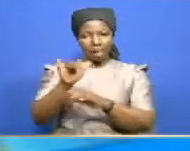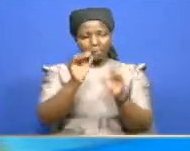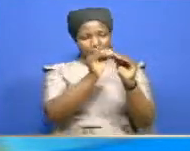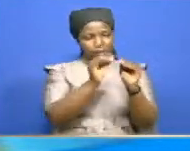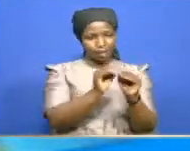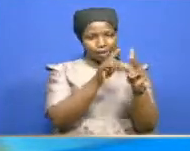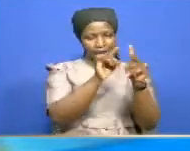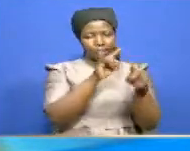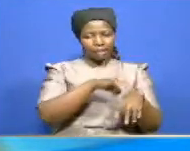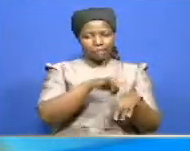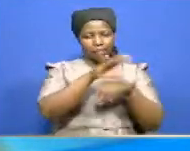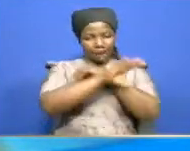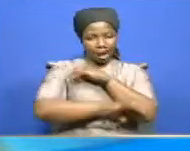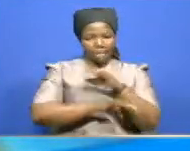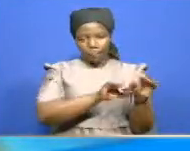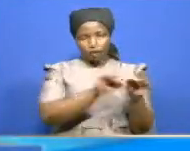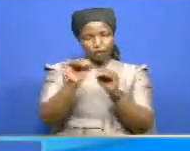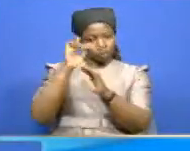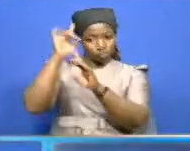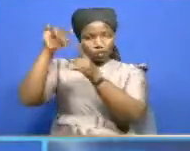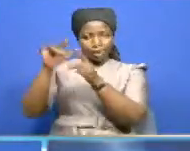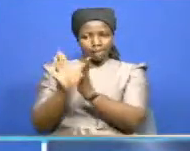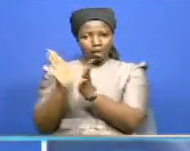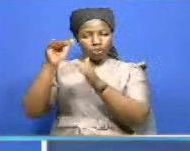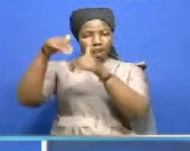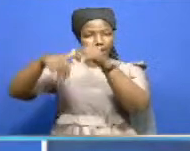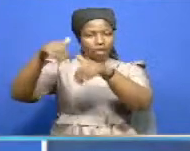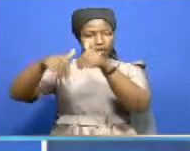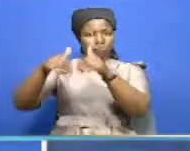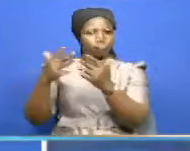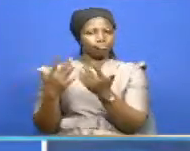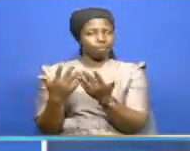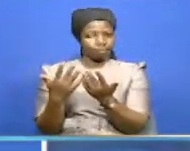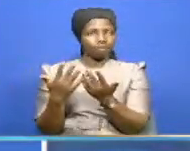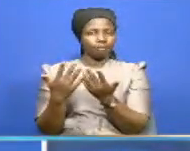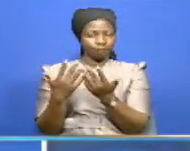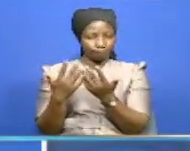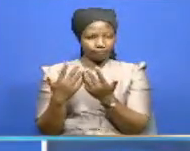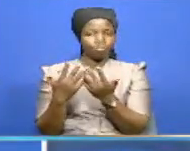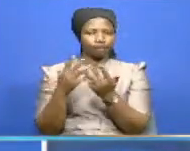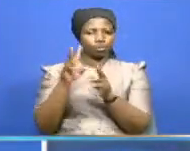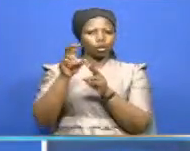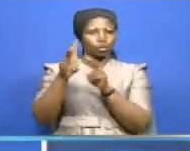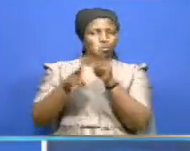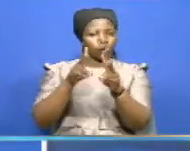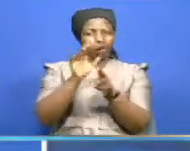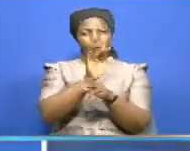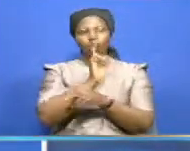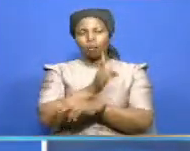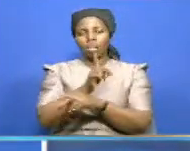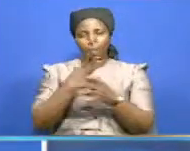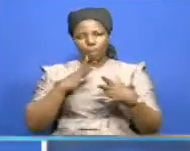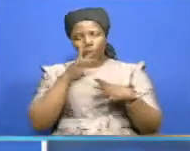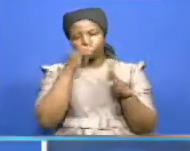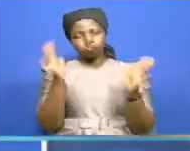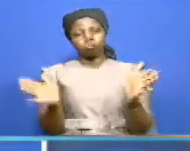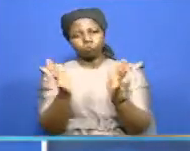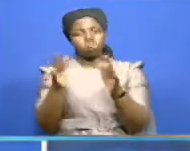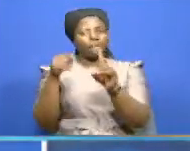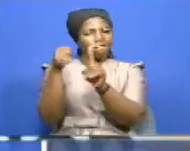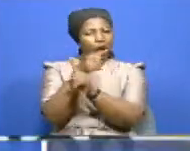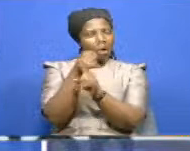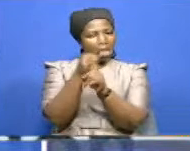the country inches towards the 2022 general election campaigns, warning those out to ignite violence that they won't be